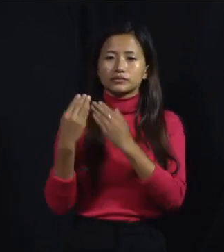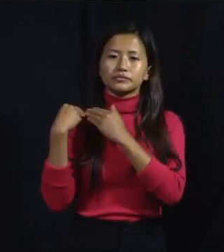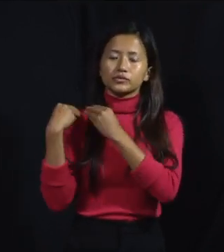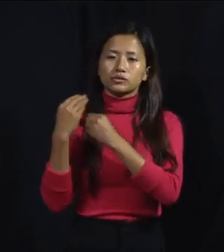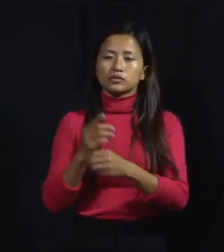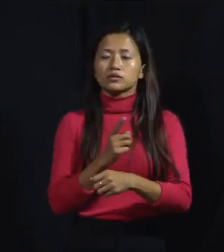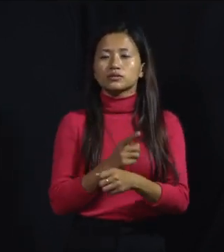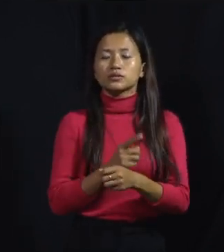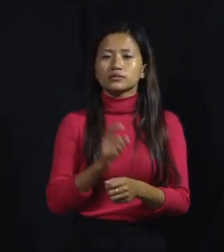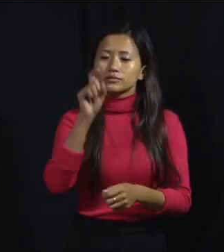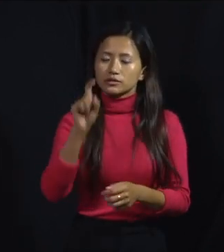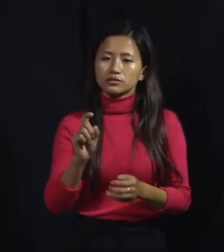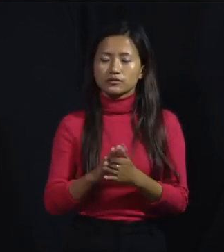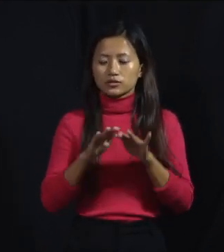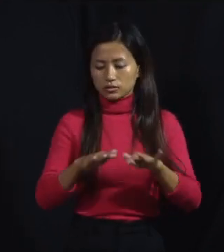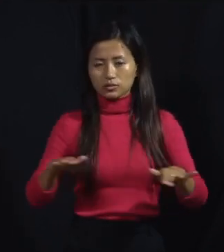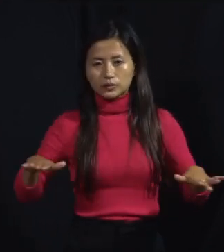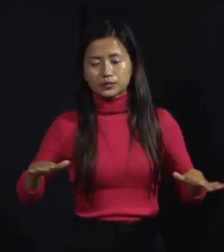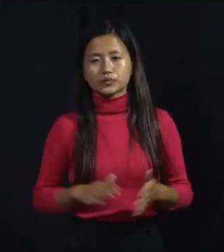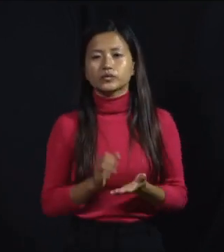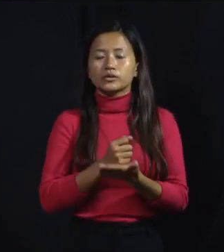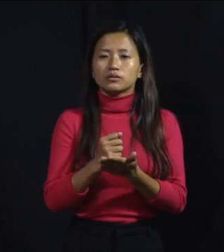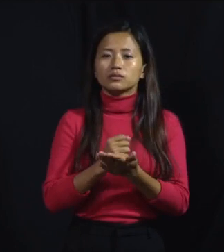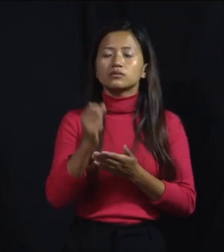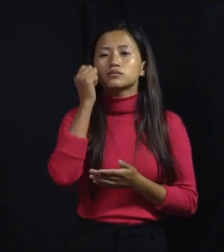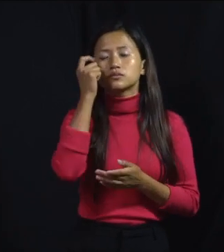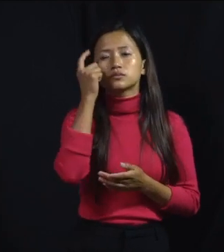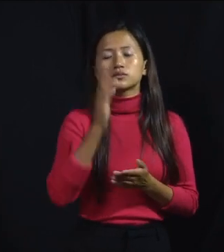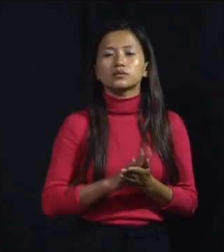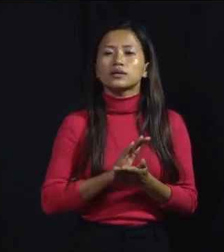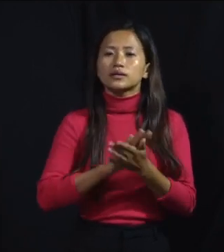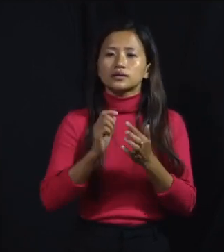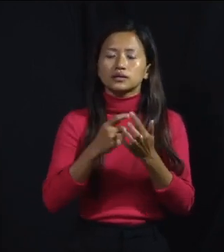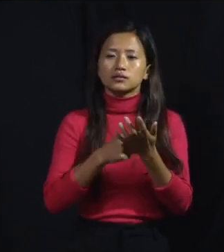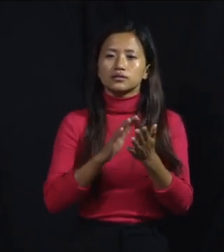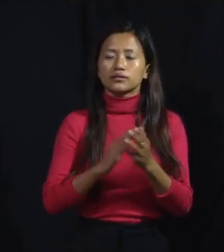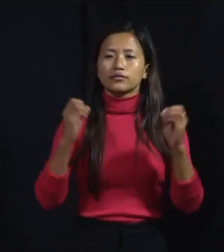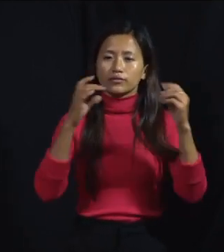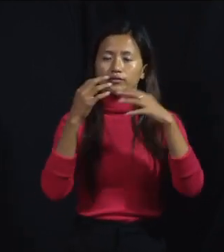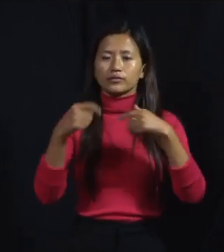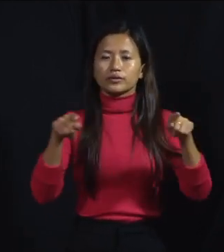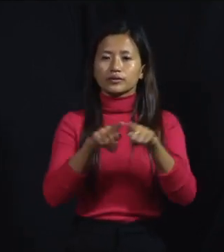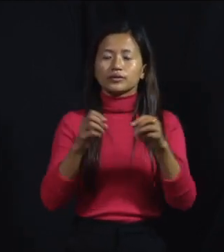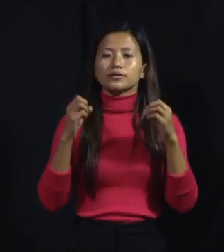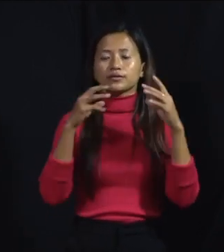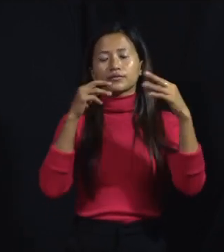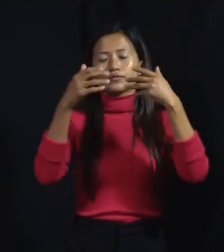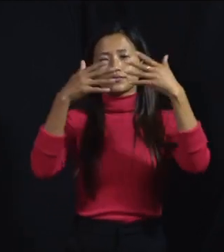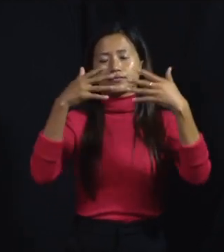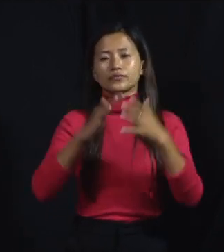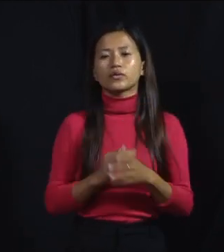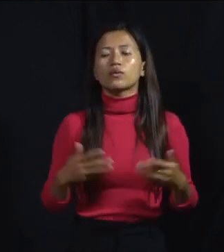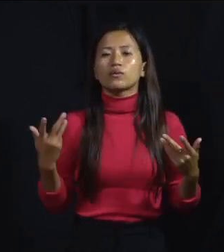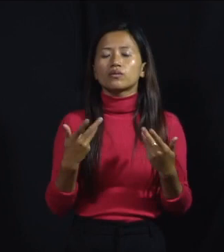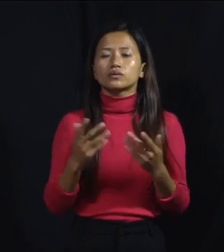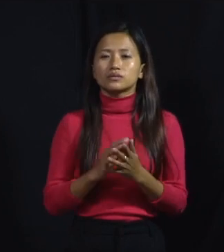the students, okay? So that is why we try to understand the hereditary and the environment. What kind of